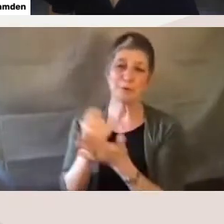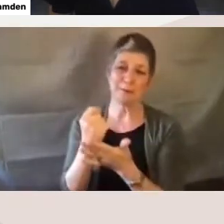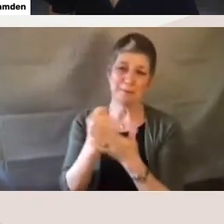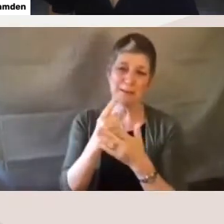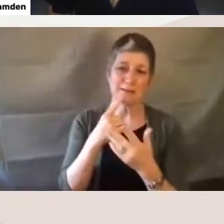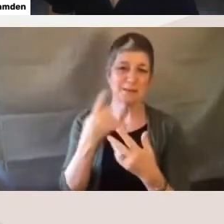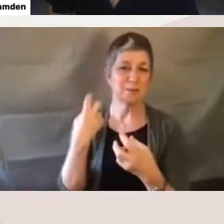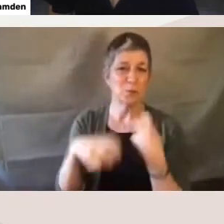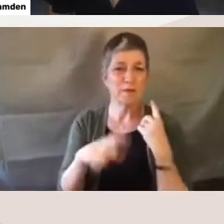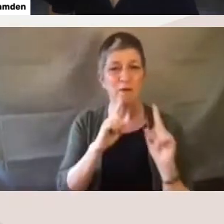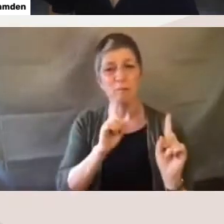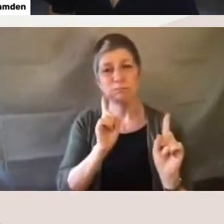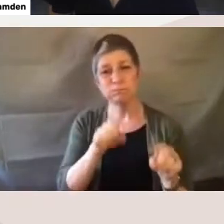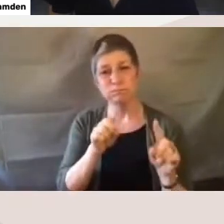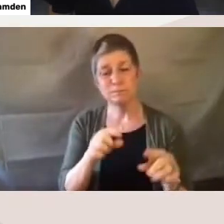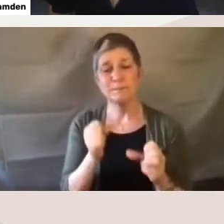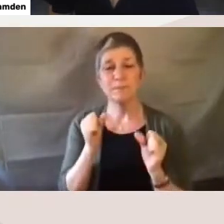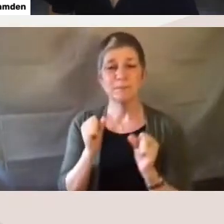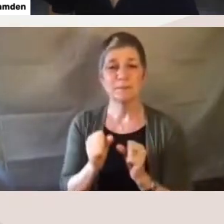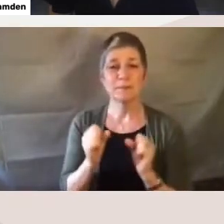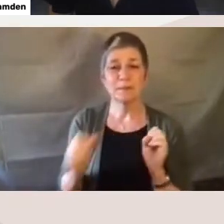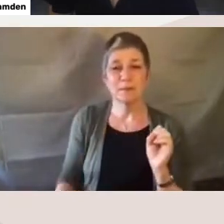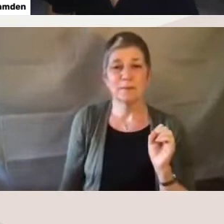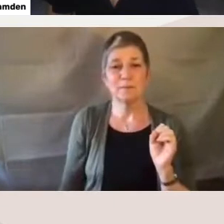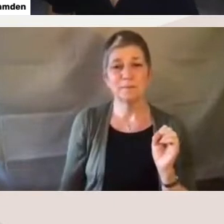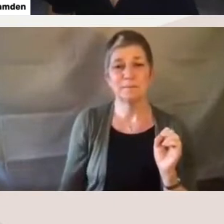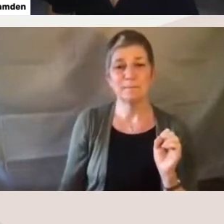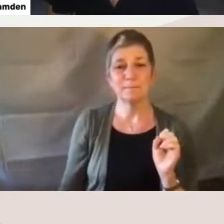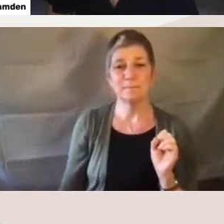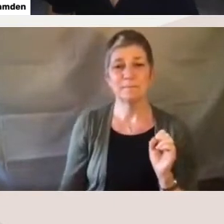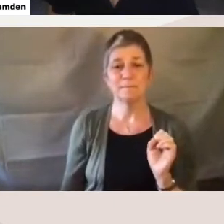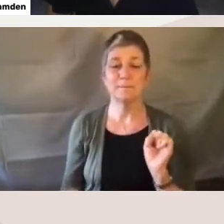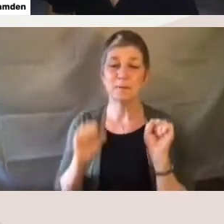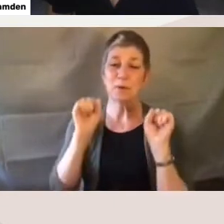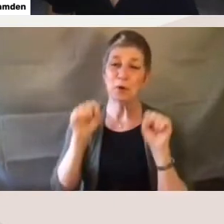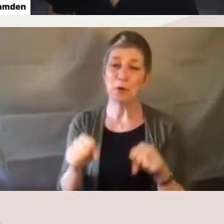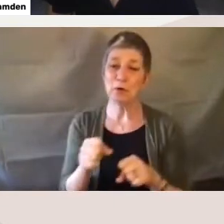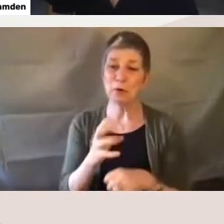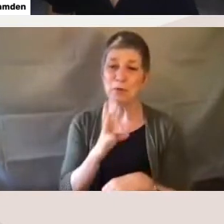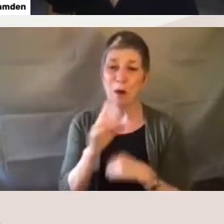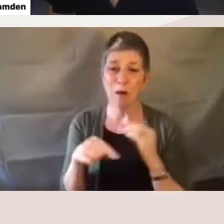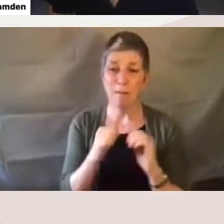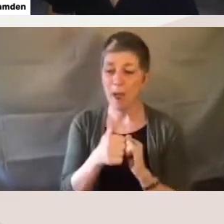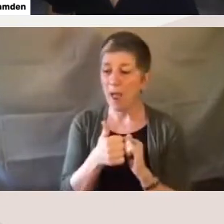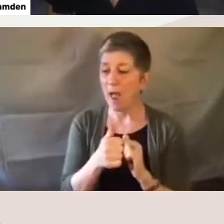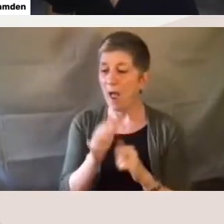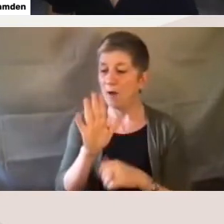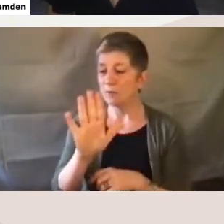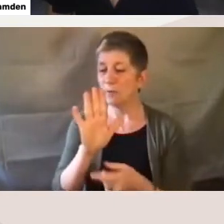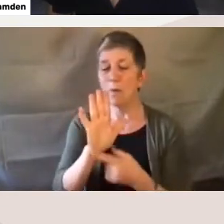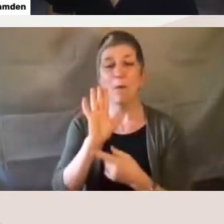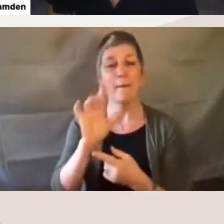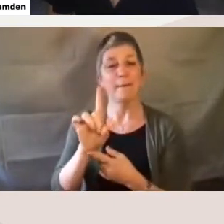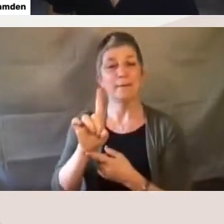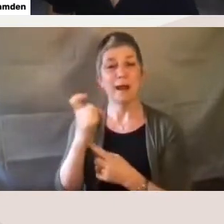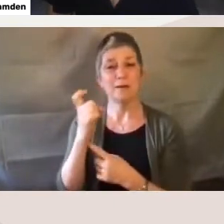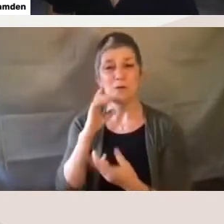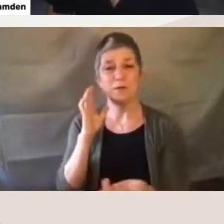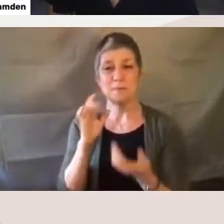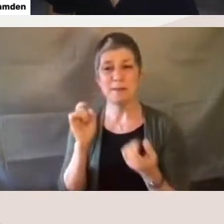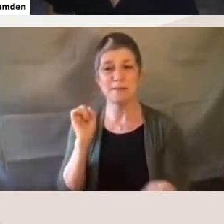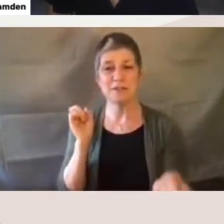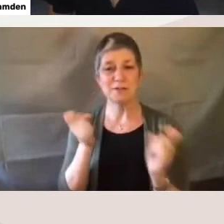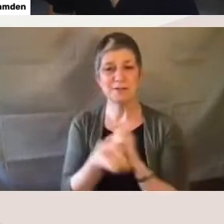difficult. And so I'm wondering if you could speak to how your diagnosis may have changed your